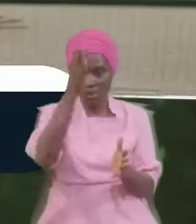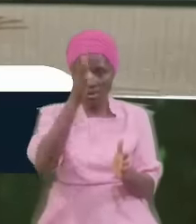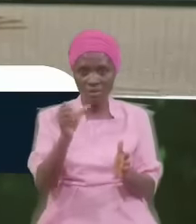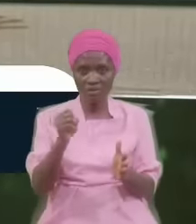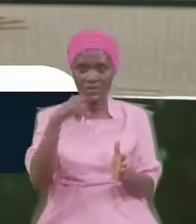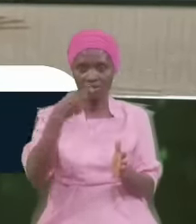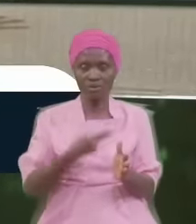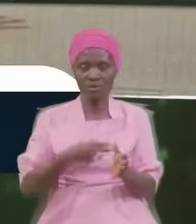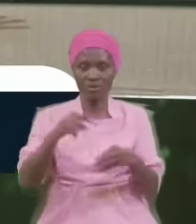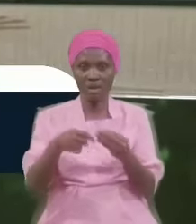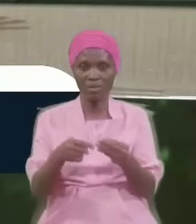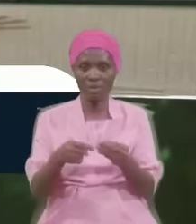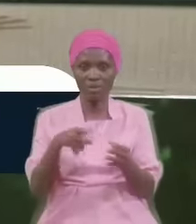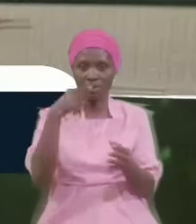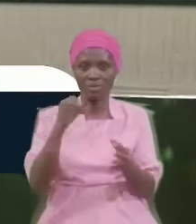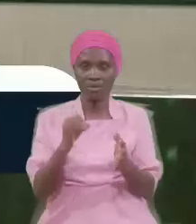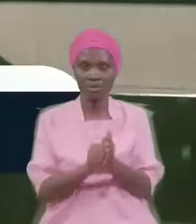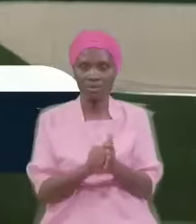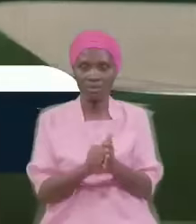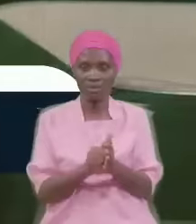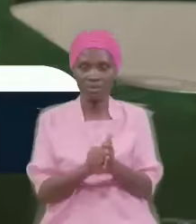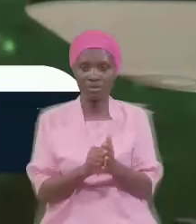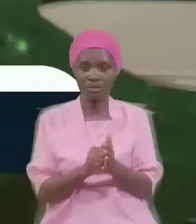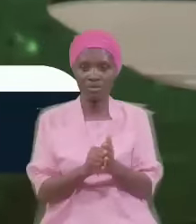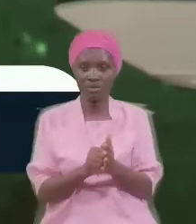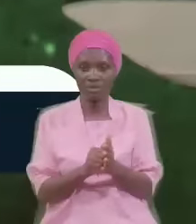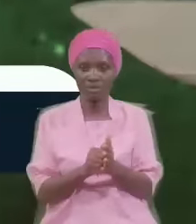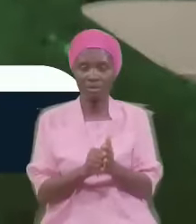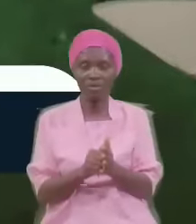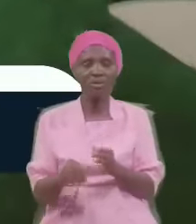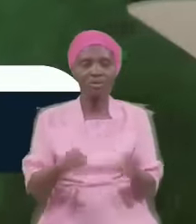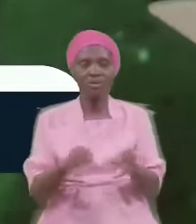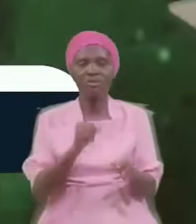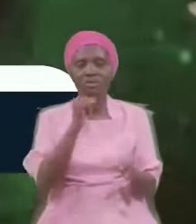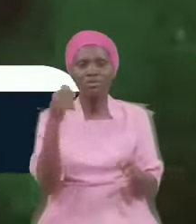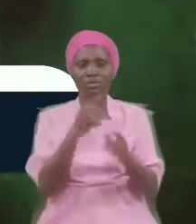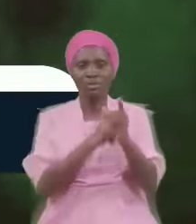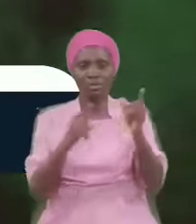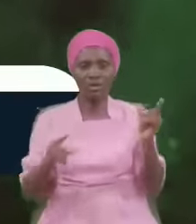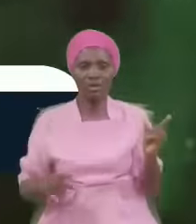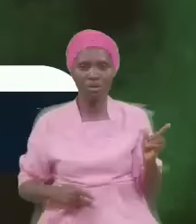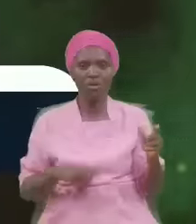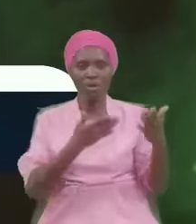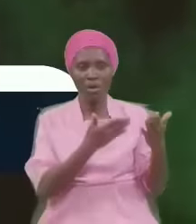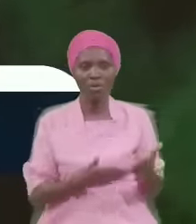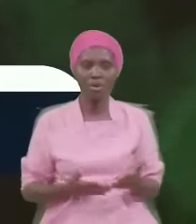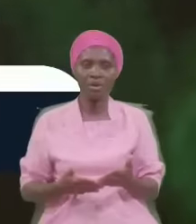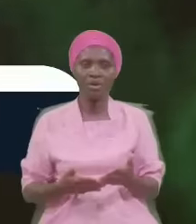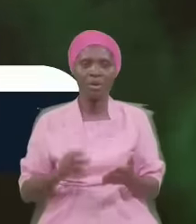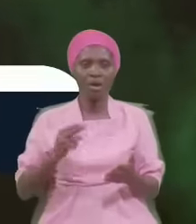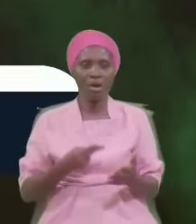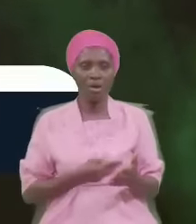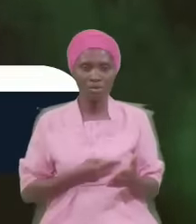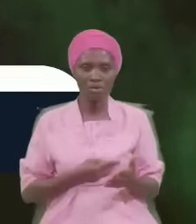told us of, saying, did not the Lord bring us up